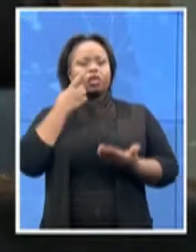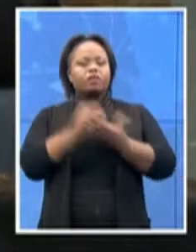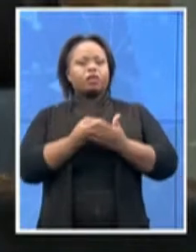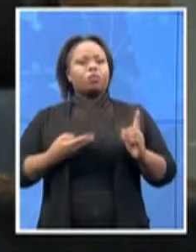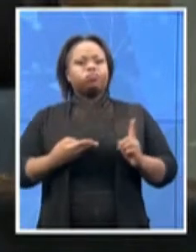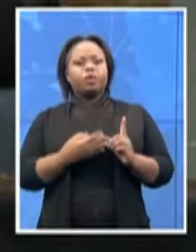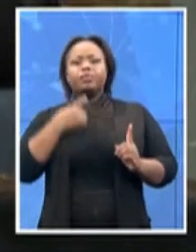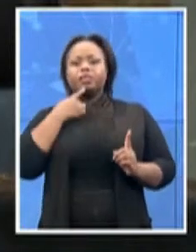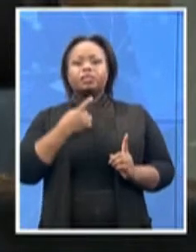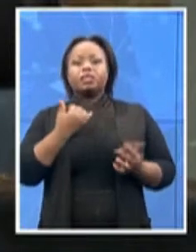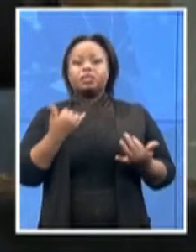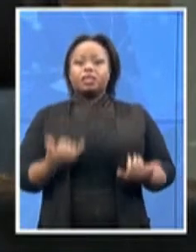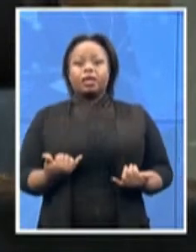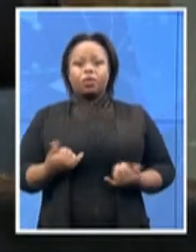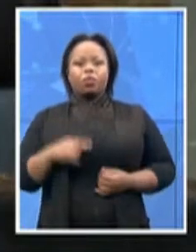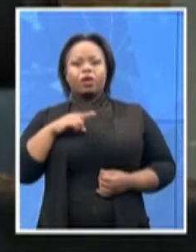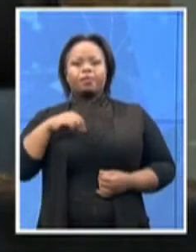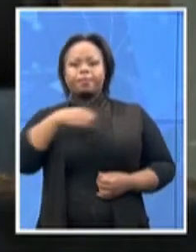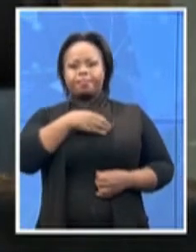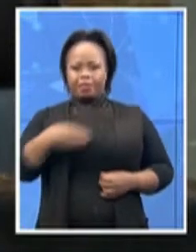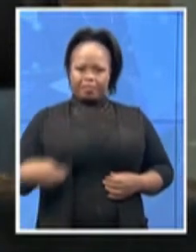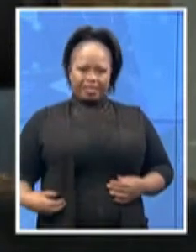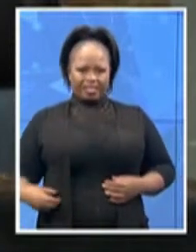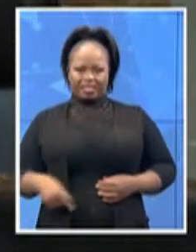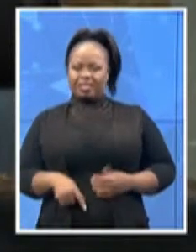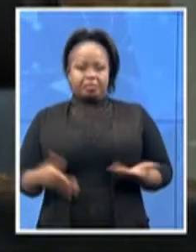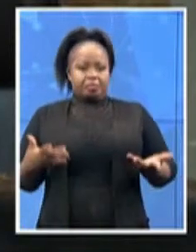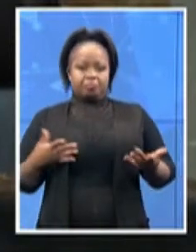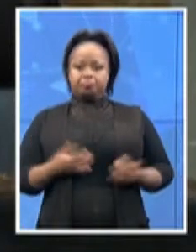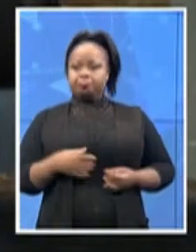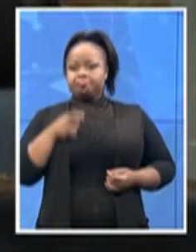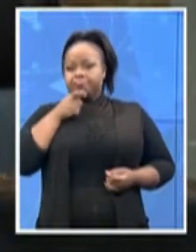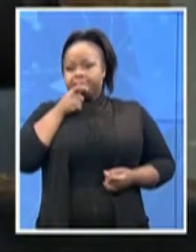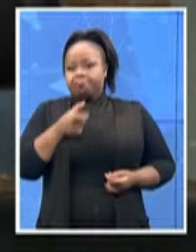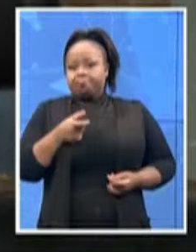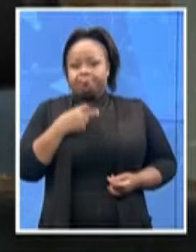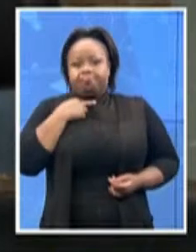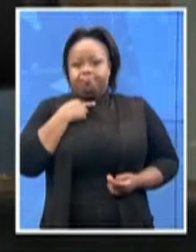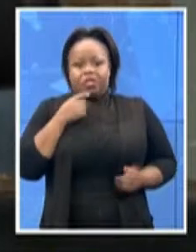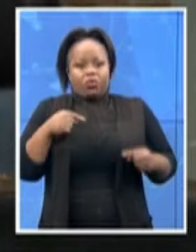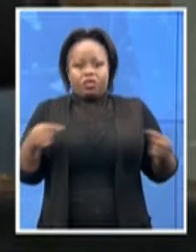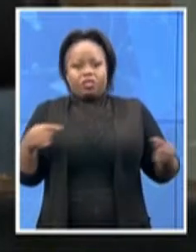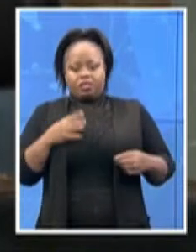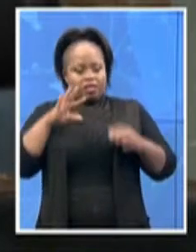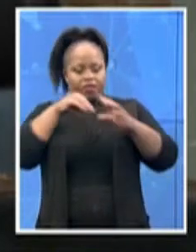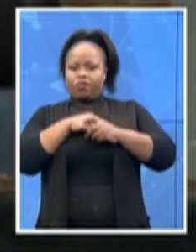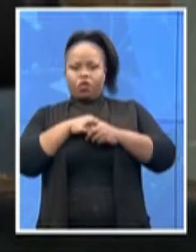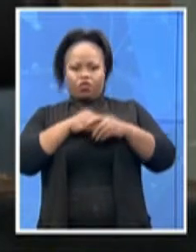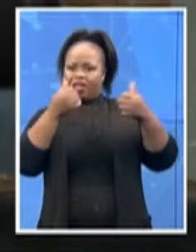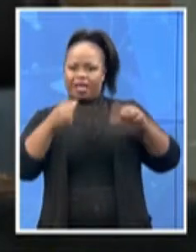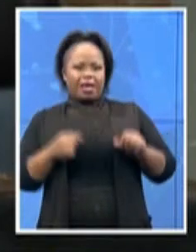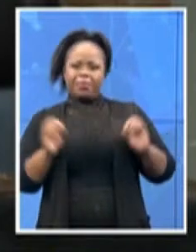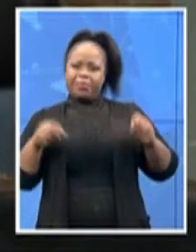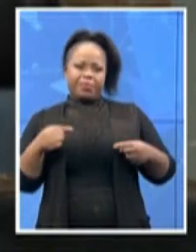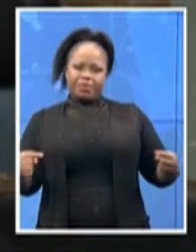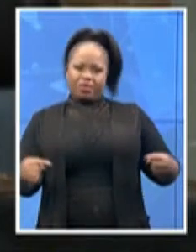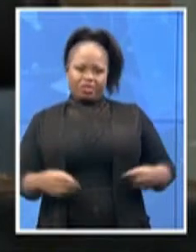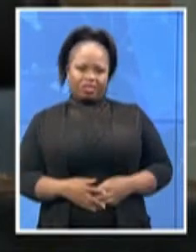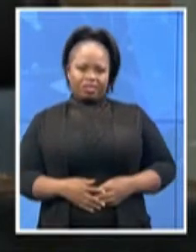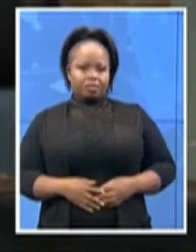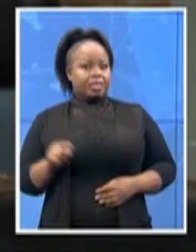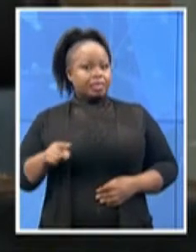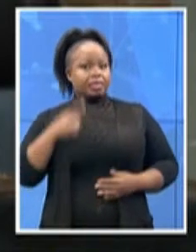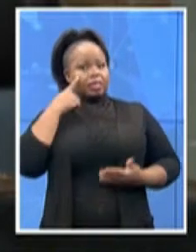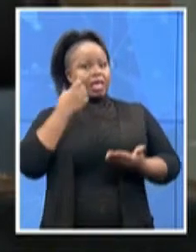had no say and was not involved in the running of that account. This evidence was not disputed.